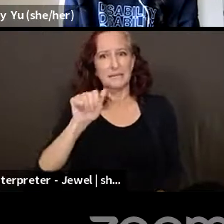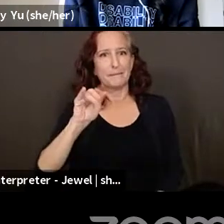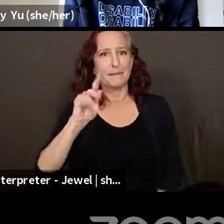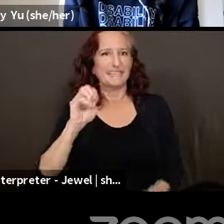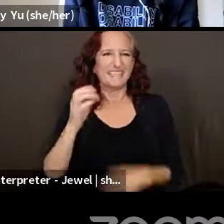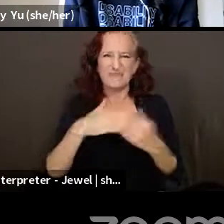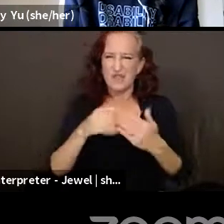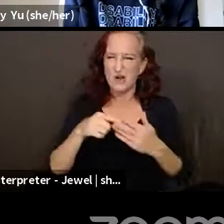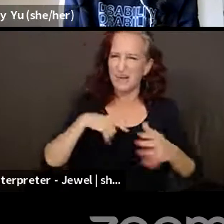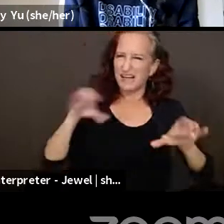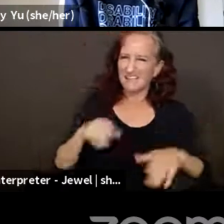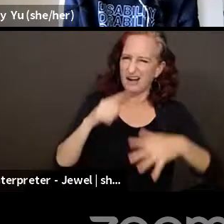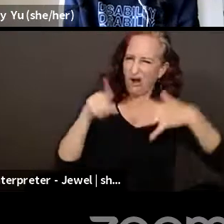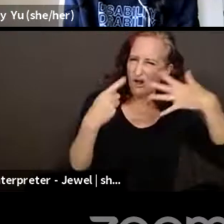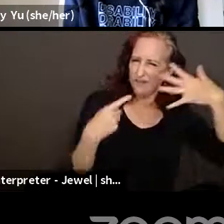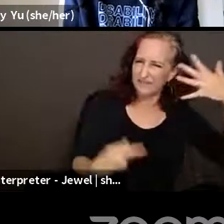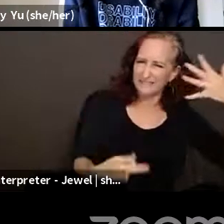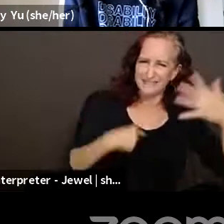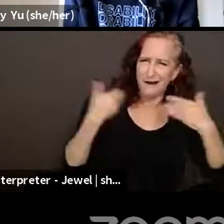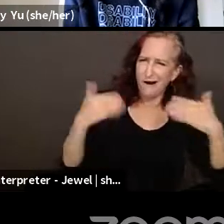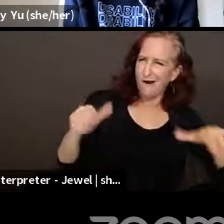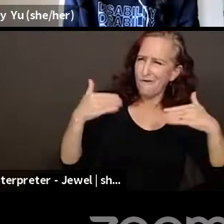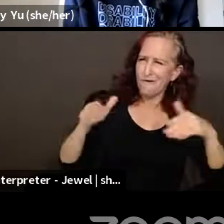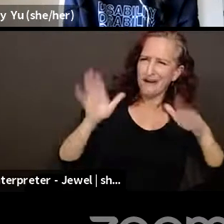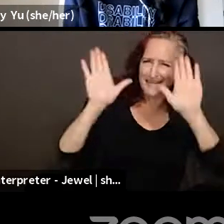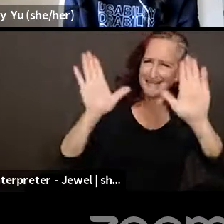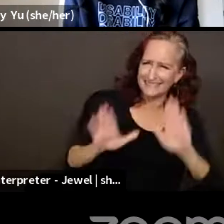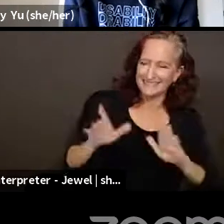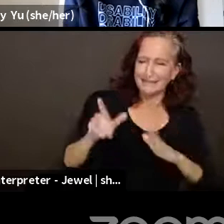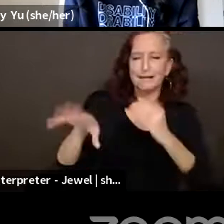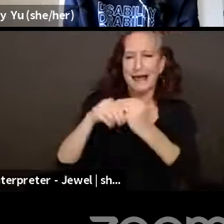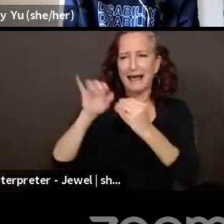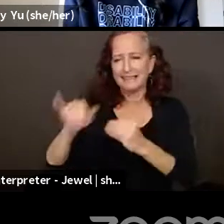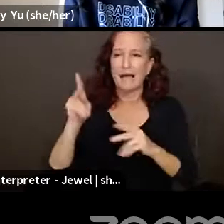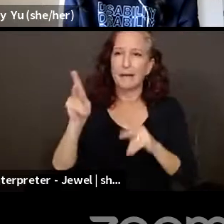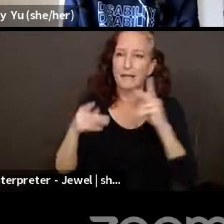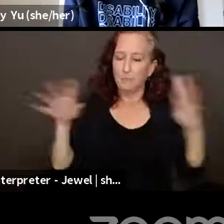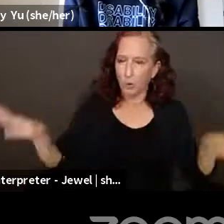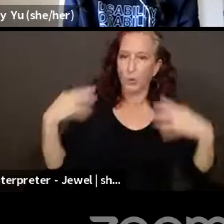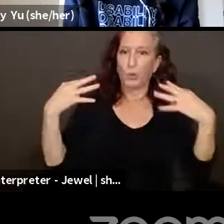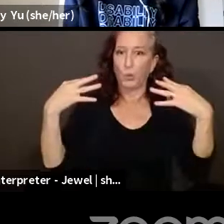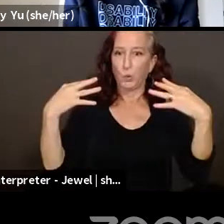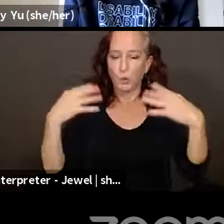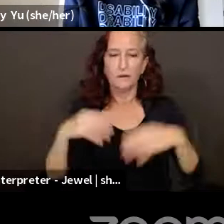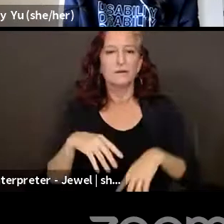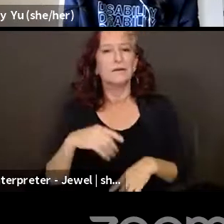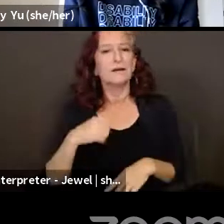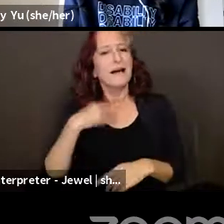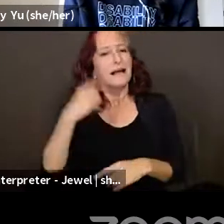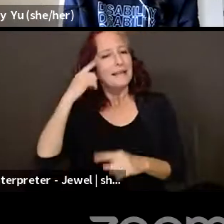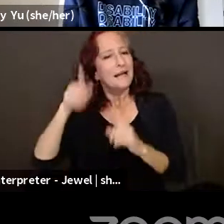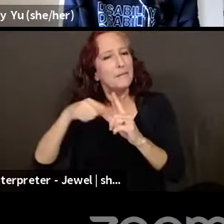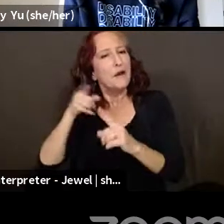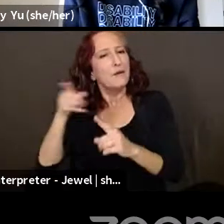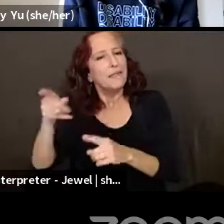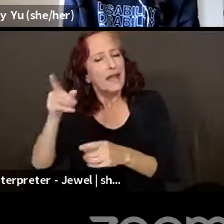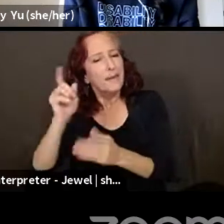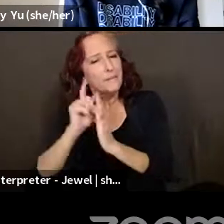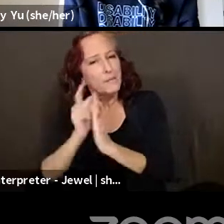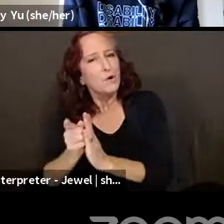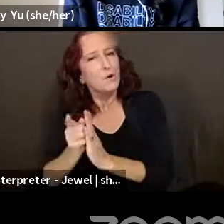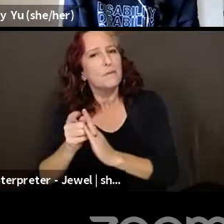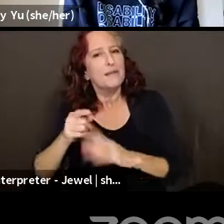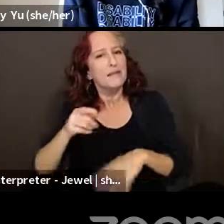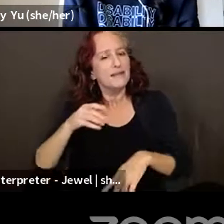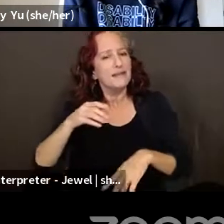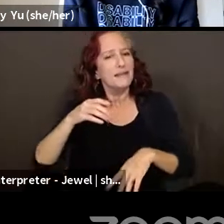Fine. Anywho, so that was profound. And I think about that moment often as it relates to allyship. I'm